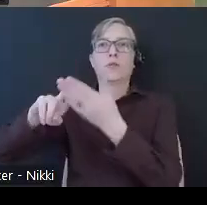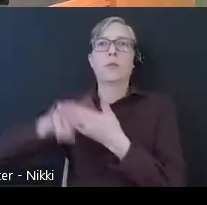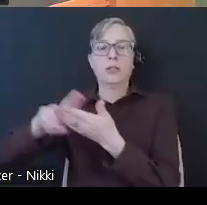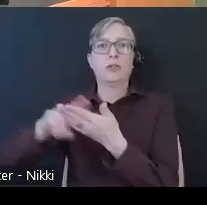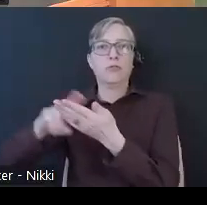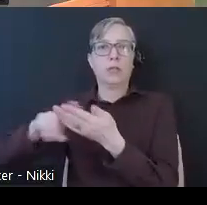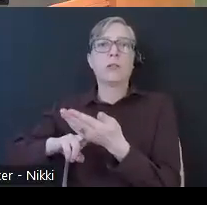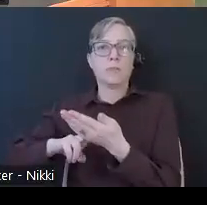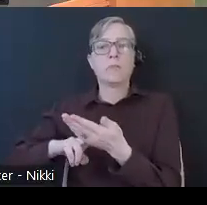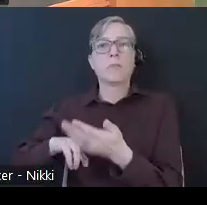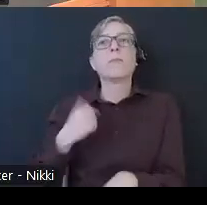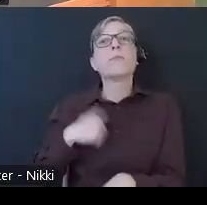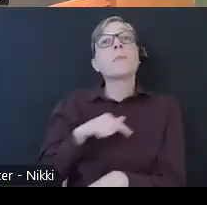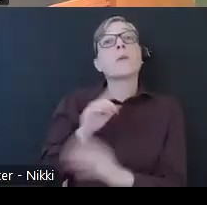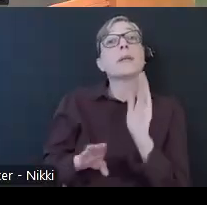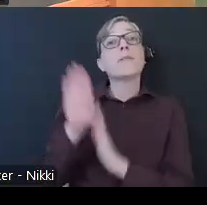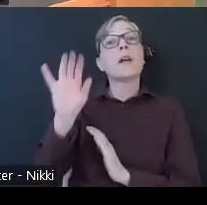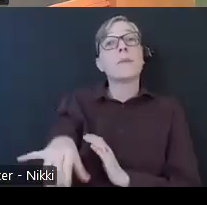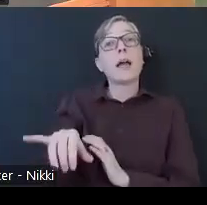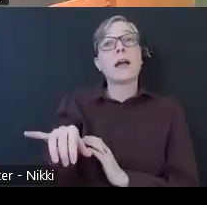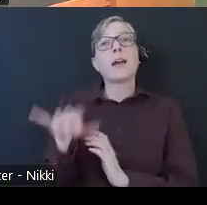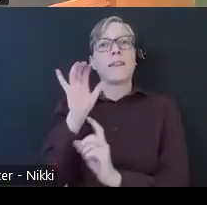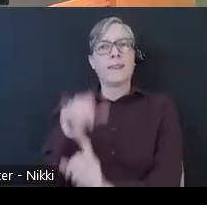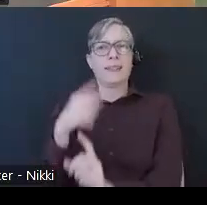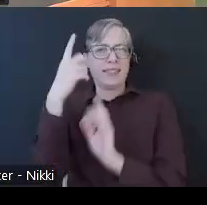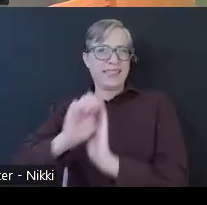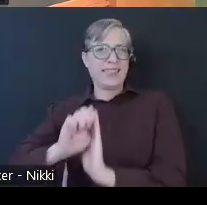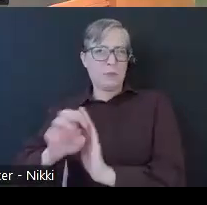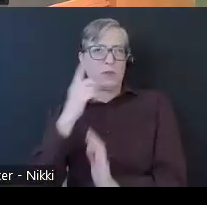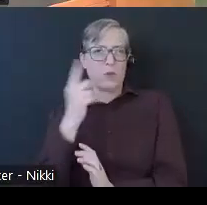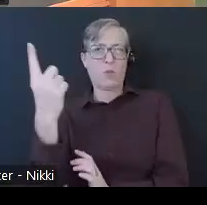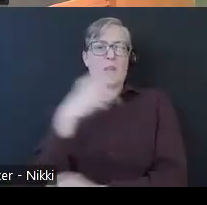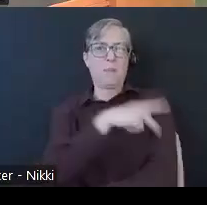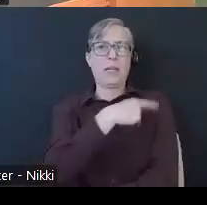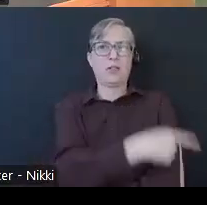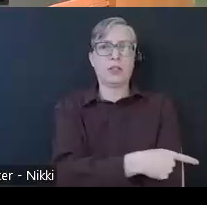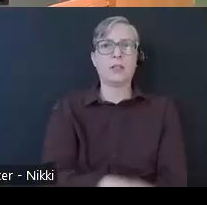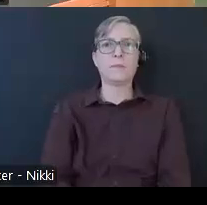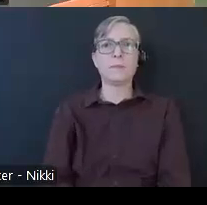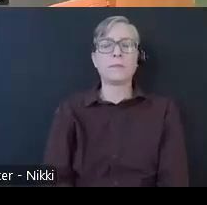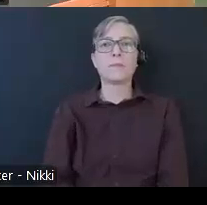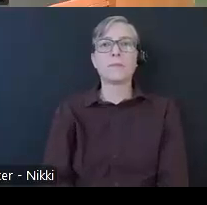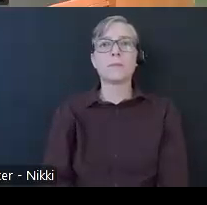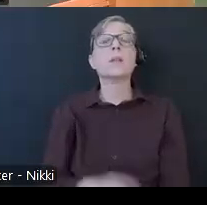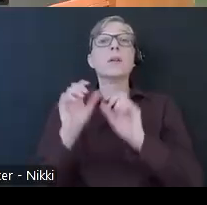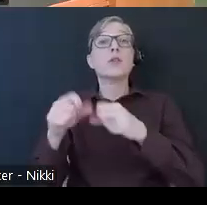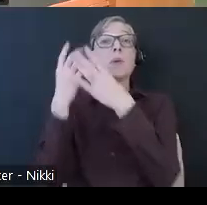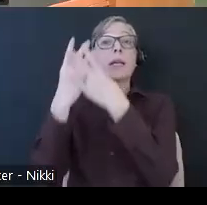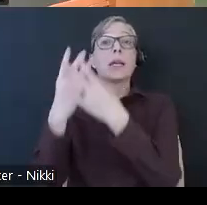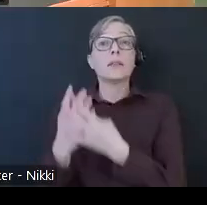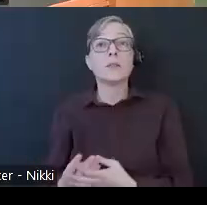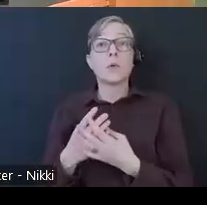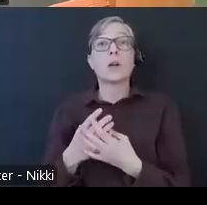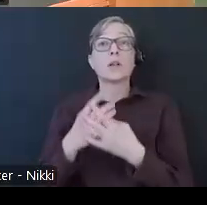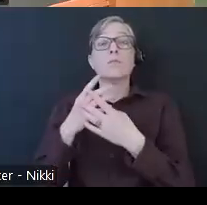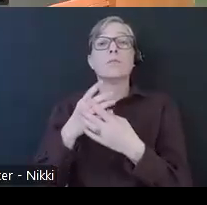and this is for one patient, and you could see over here, these were all sortable fields by date. You could see how they were doing, and then